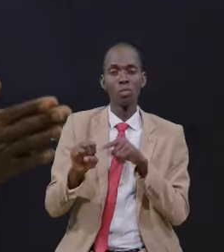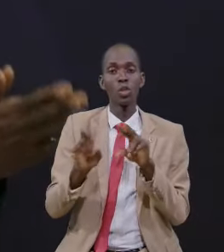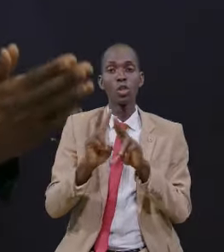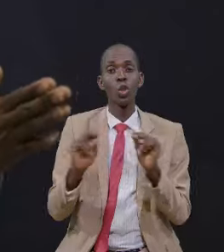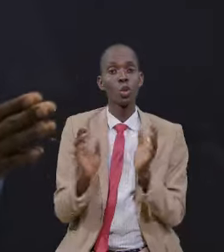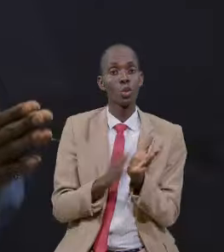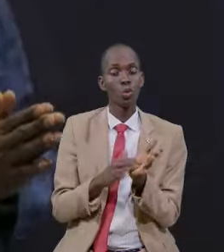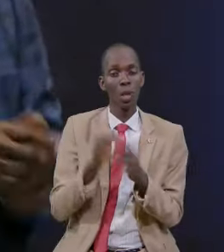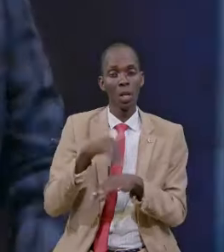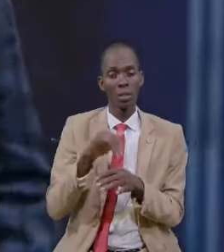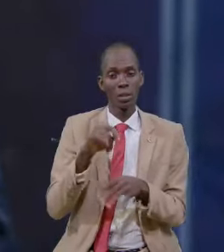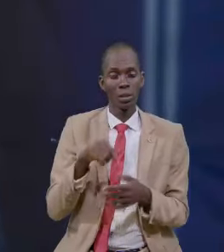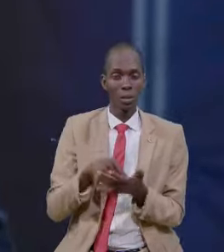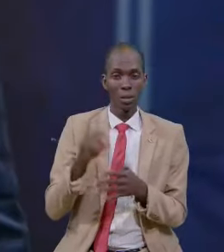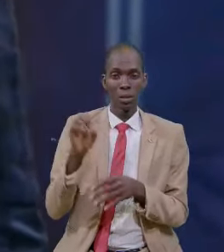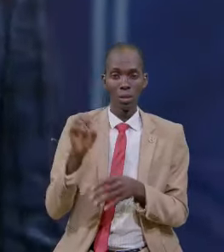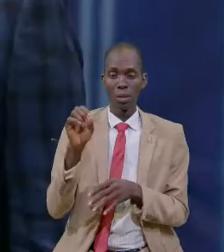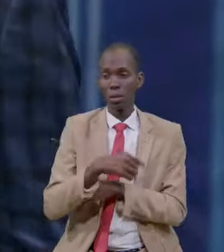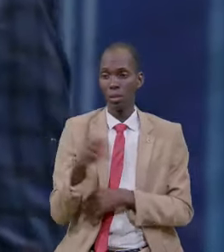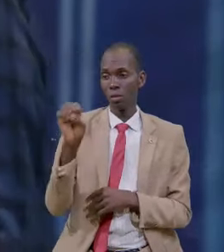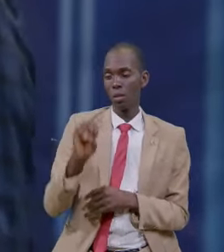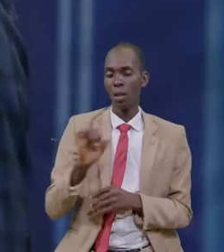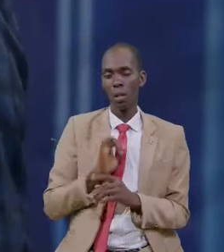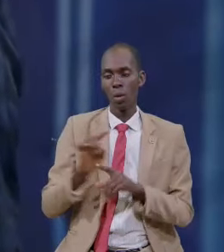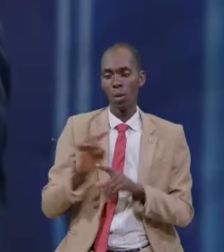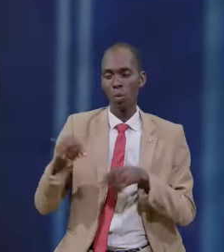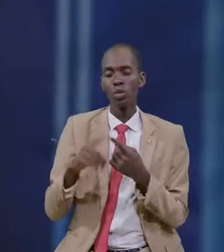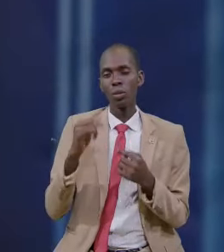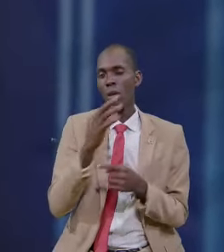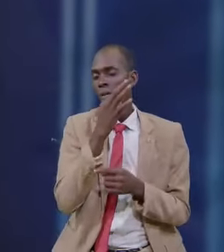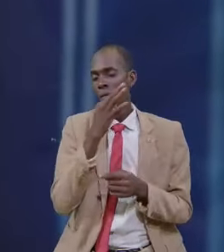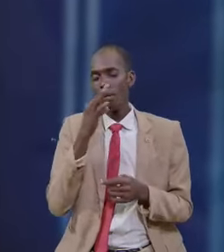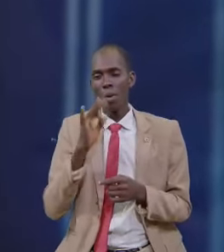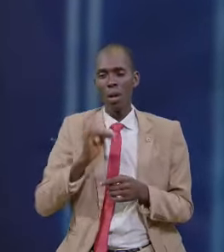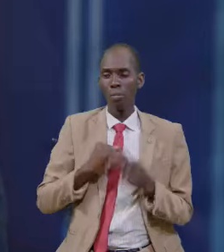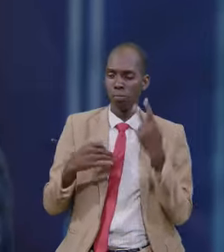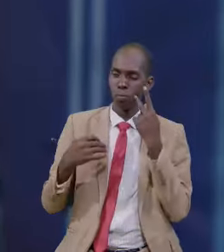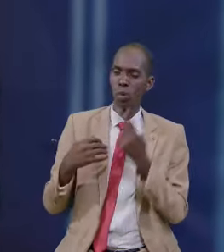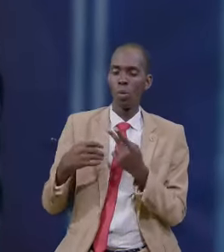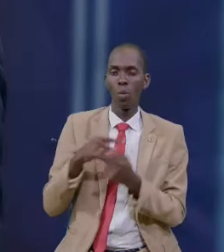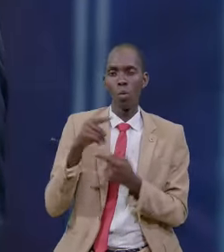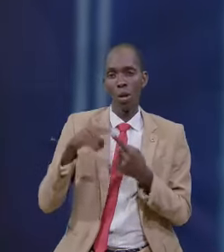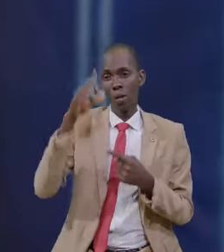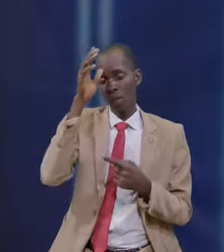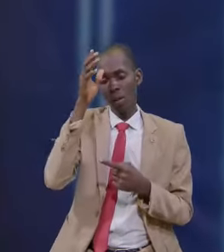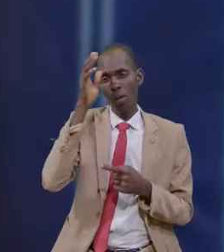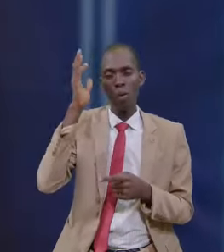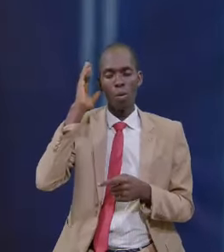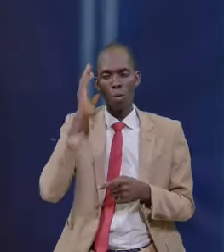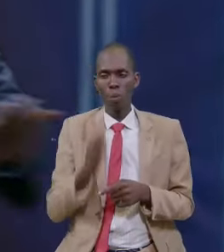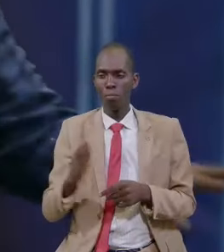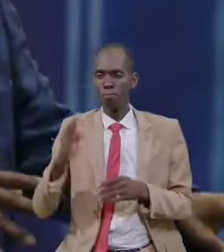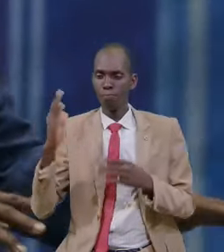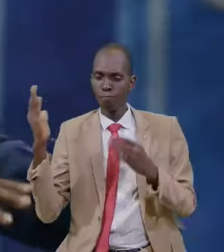went to the farm. I saw when daddy will cut down the tree, and the